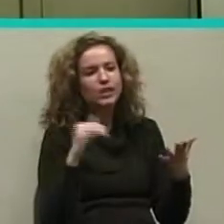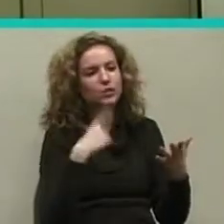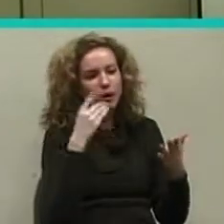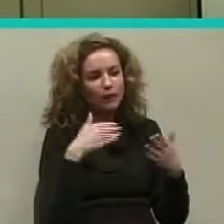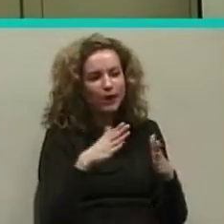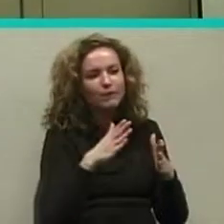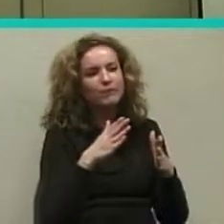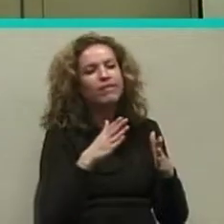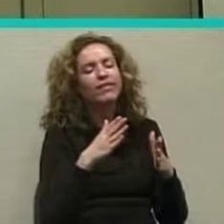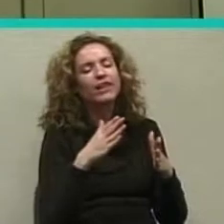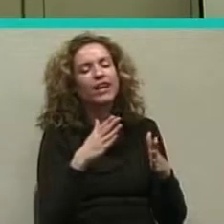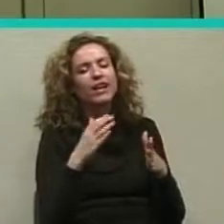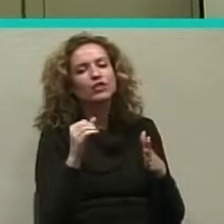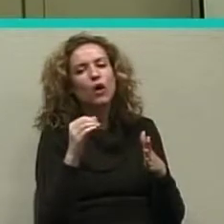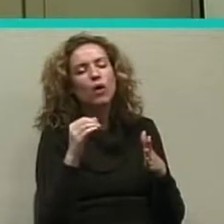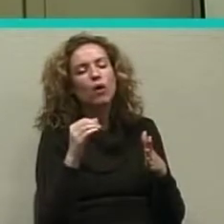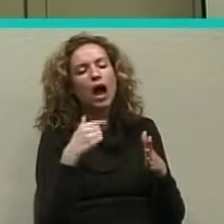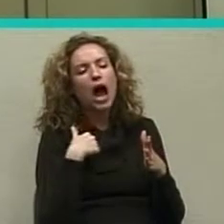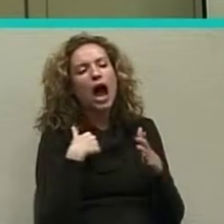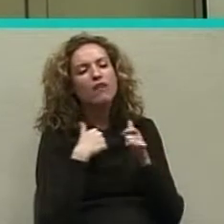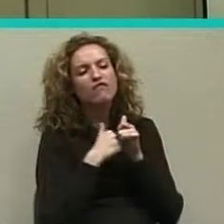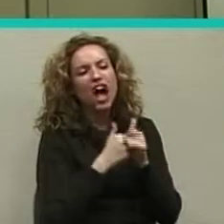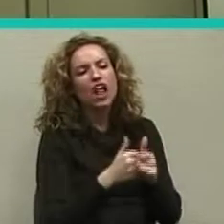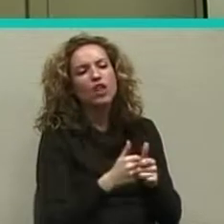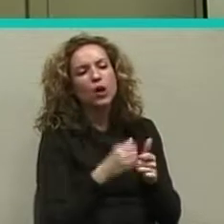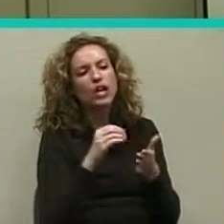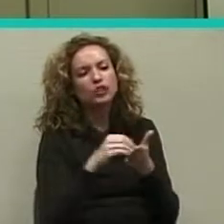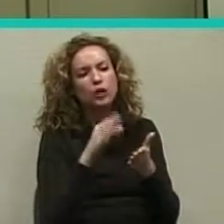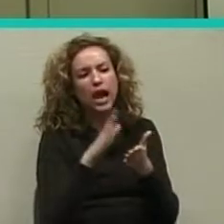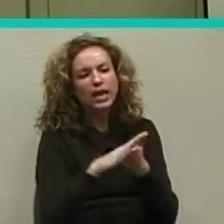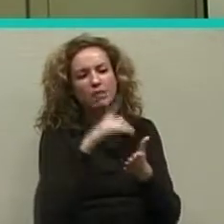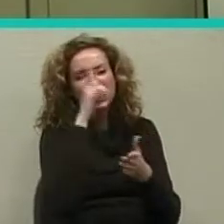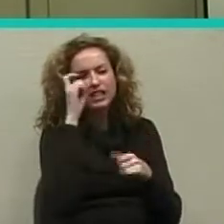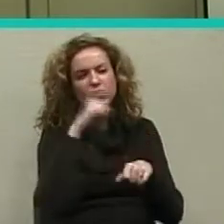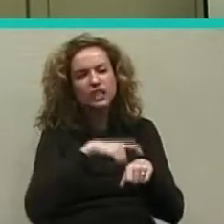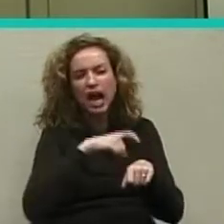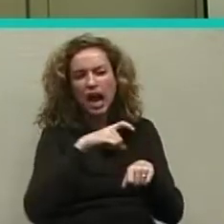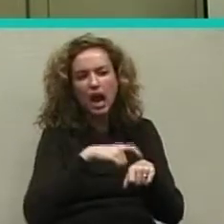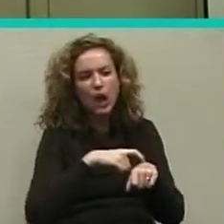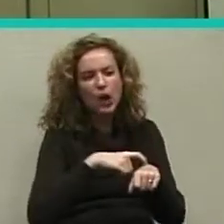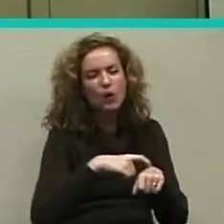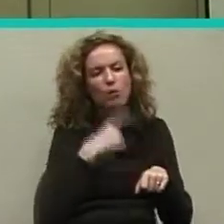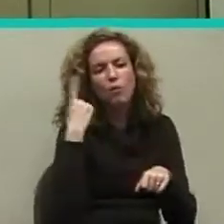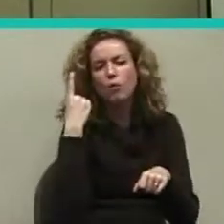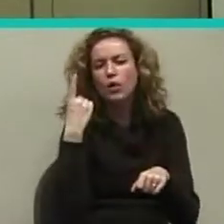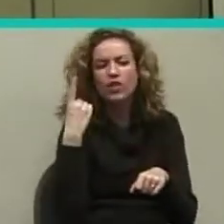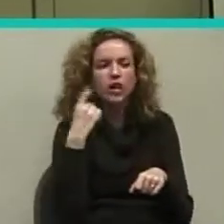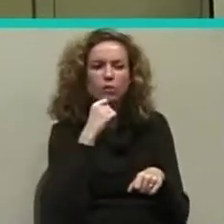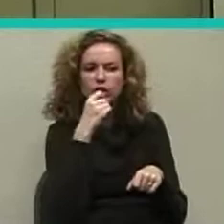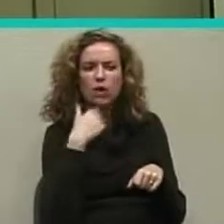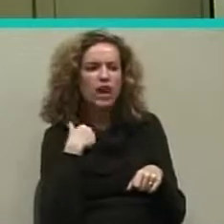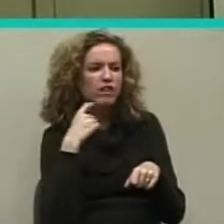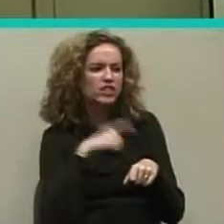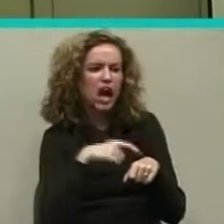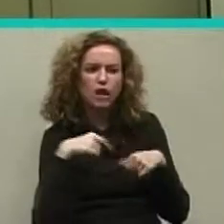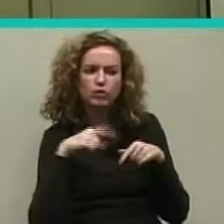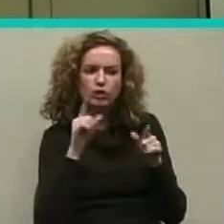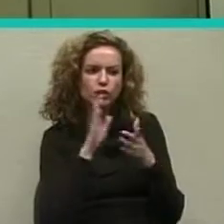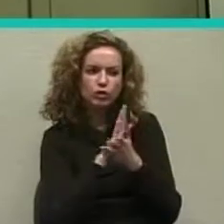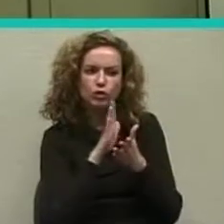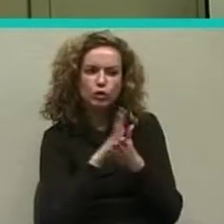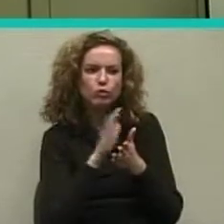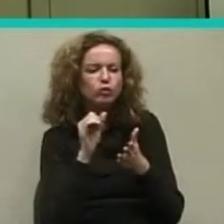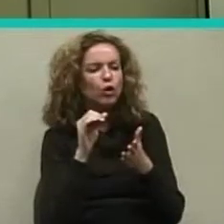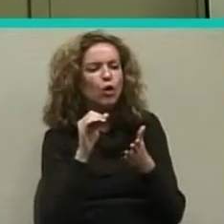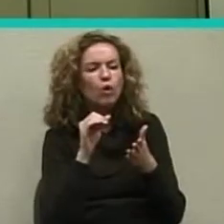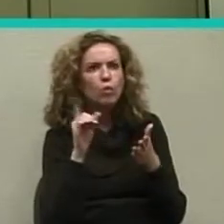I do this because of time. One thing we don't have a lot of in school is time. So where is the best place for me to watch this